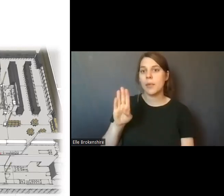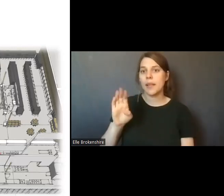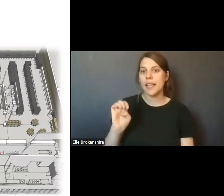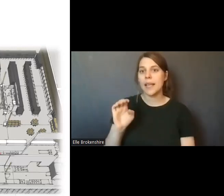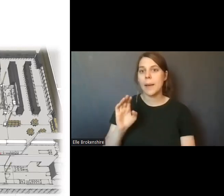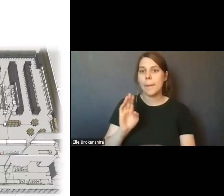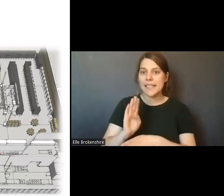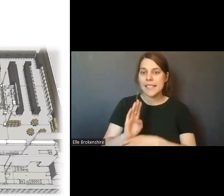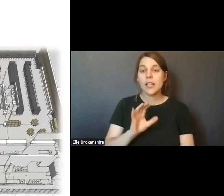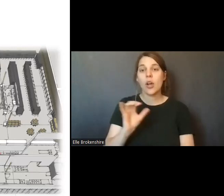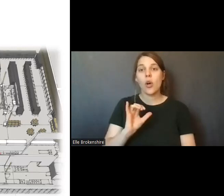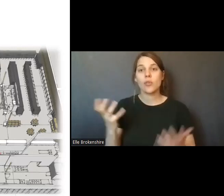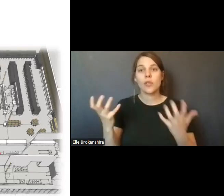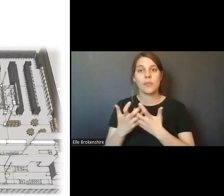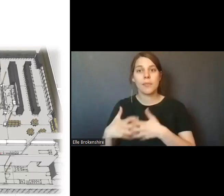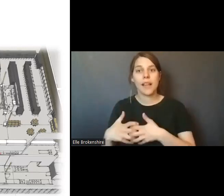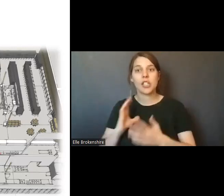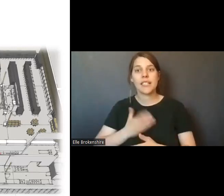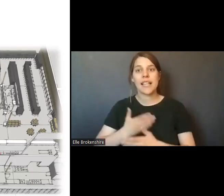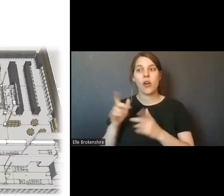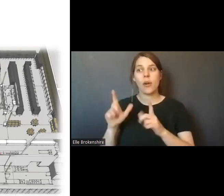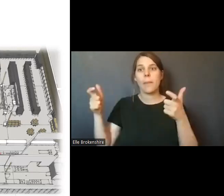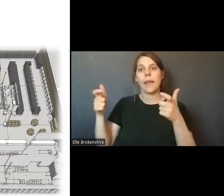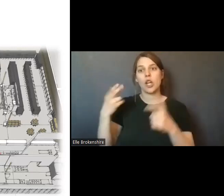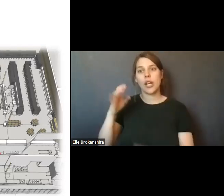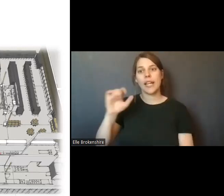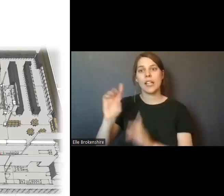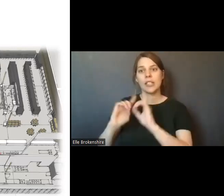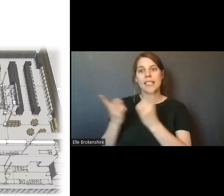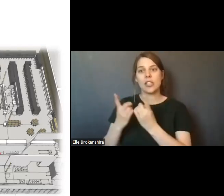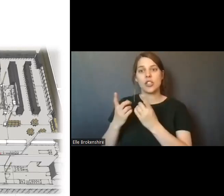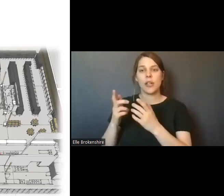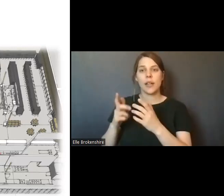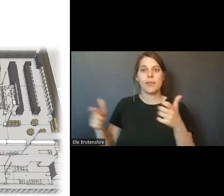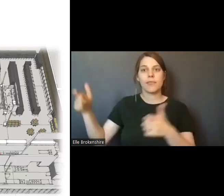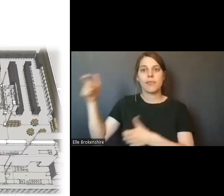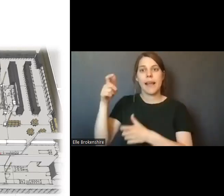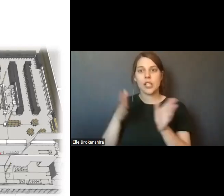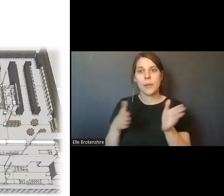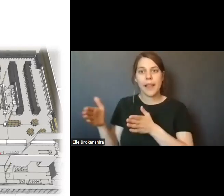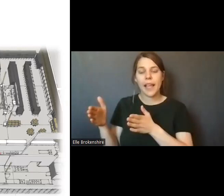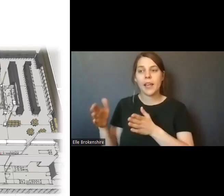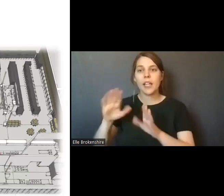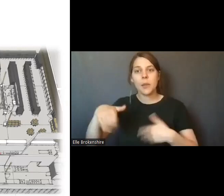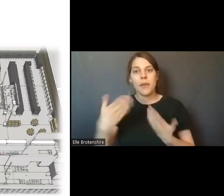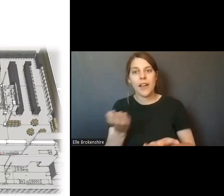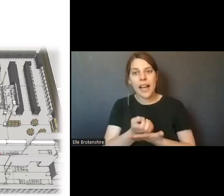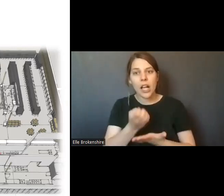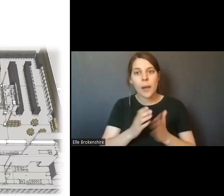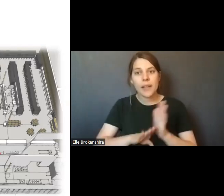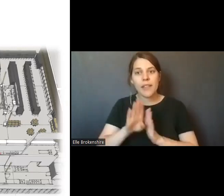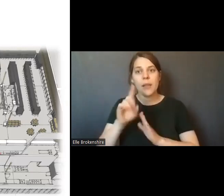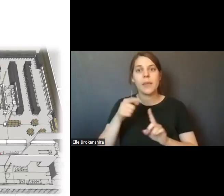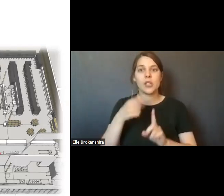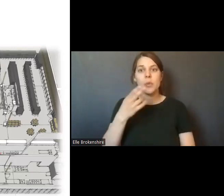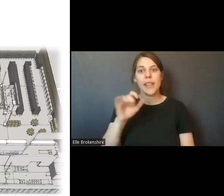also aligns with the Greater Hill District Master Plan to bring commercial economic development back into the Hill and provide jobs for Hill District